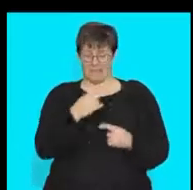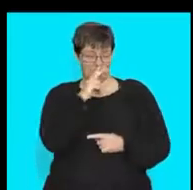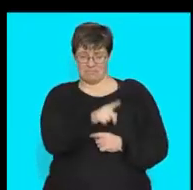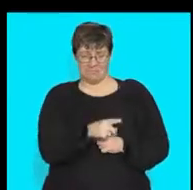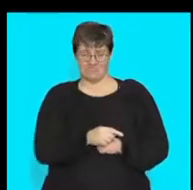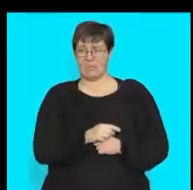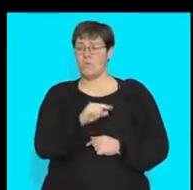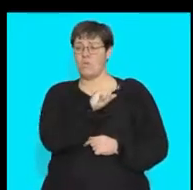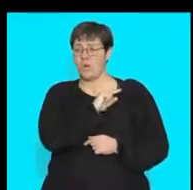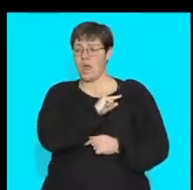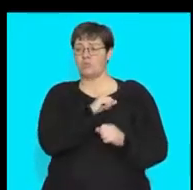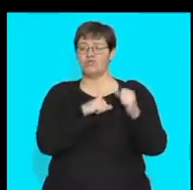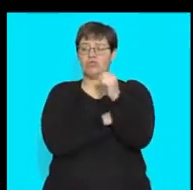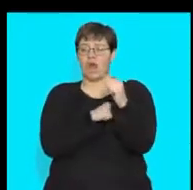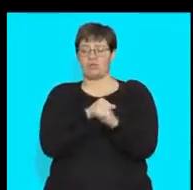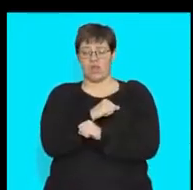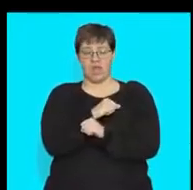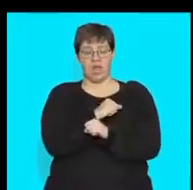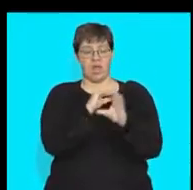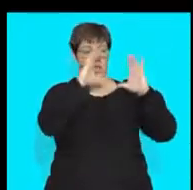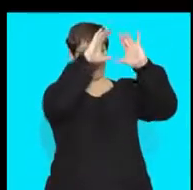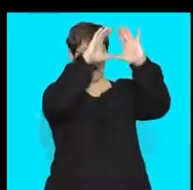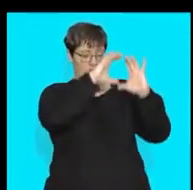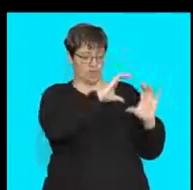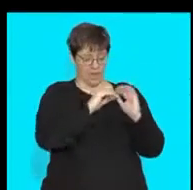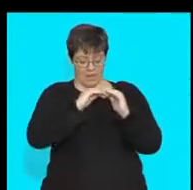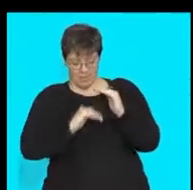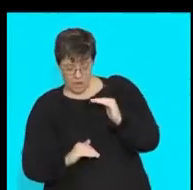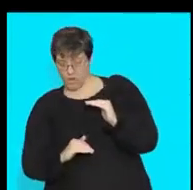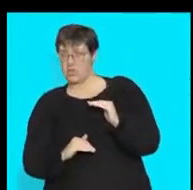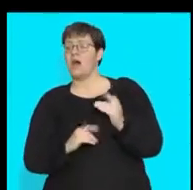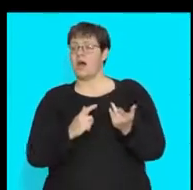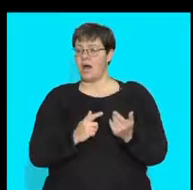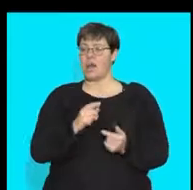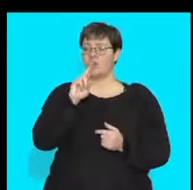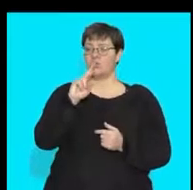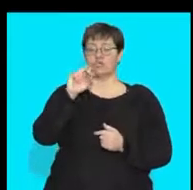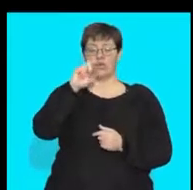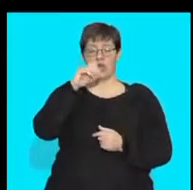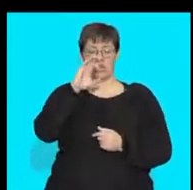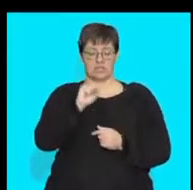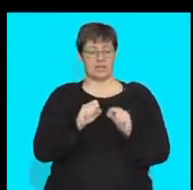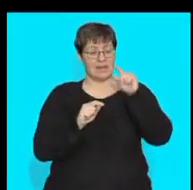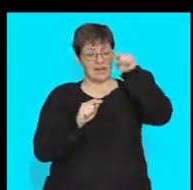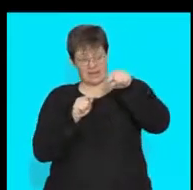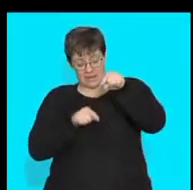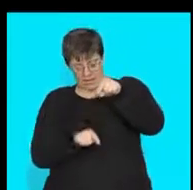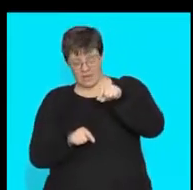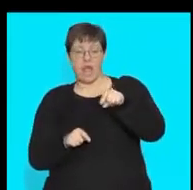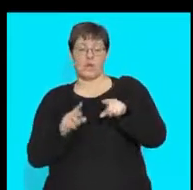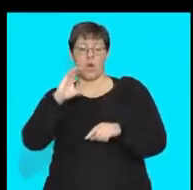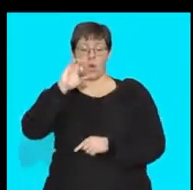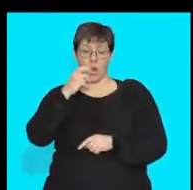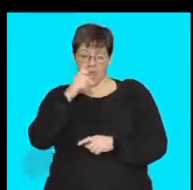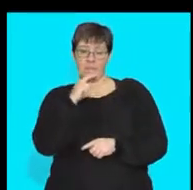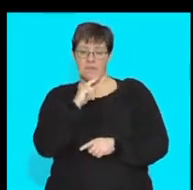in exam paper, is that the structure just below the semicircular canal is your utriculus, and then the one between the